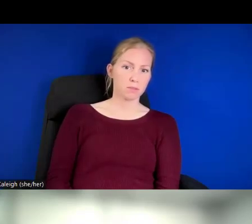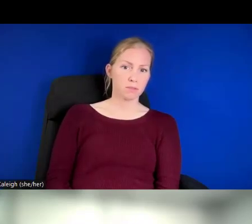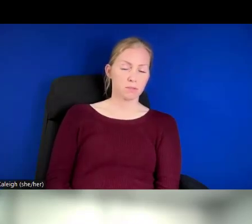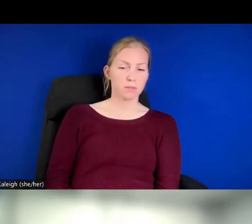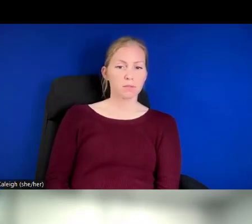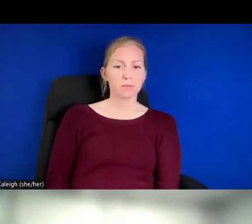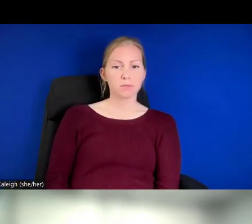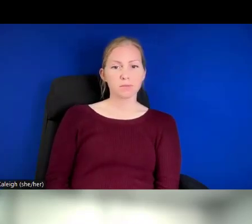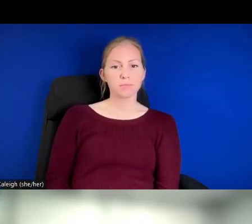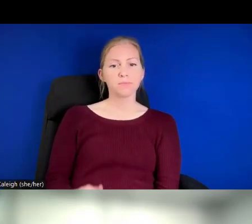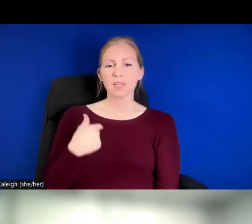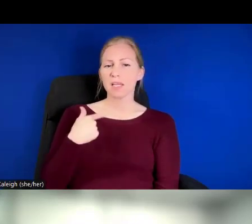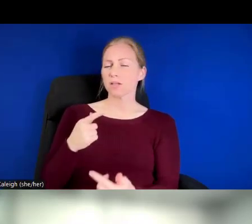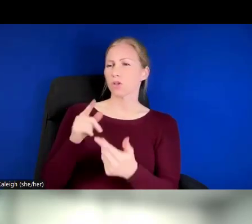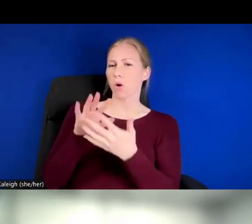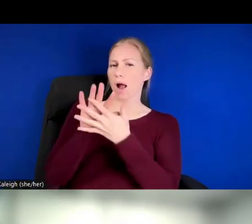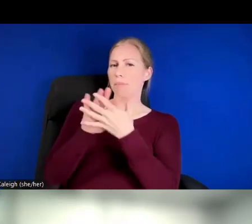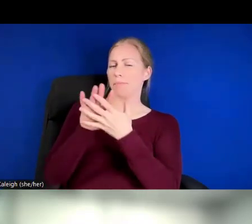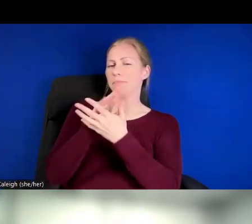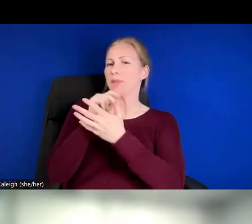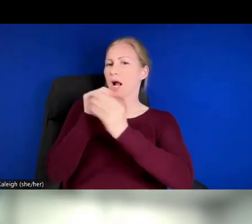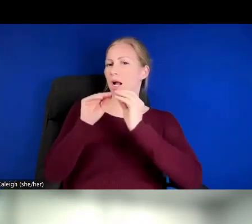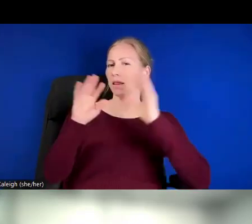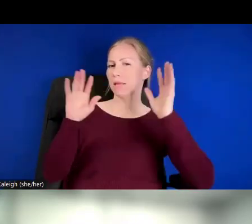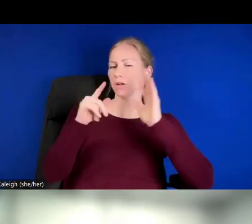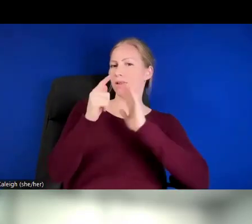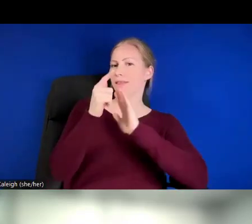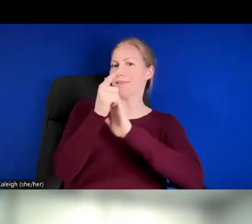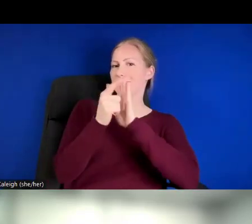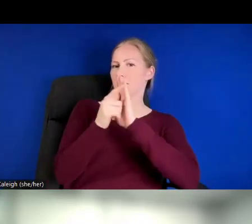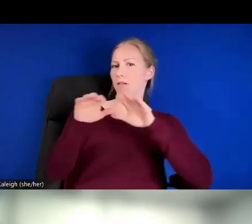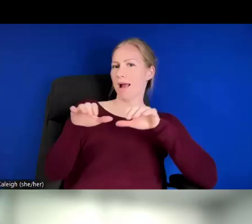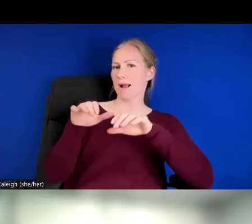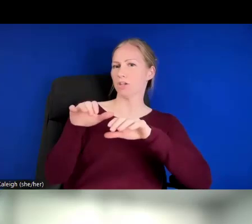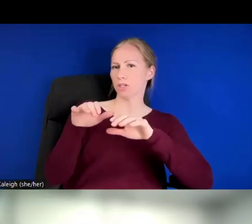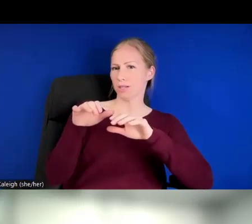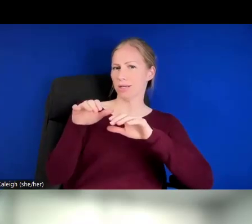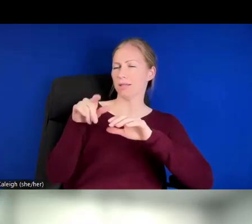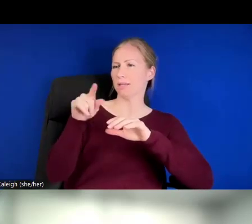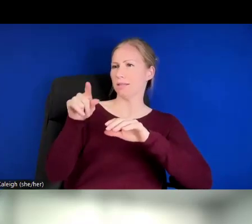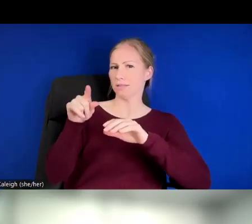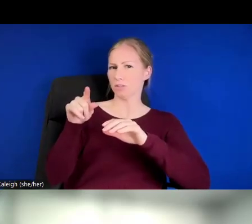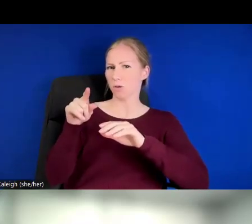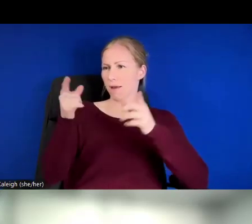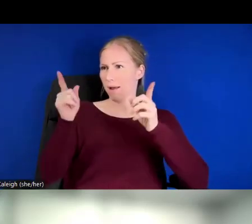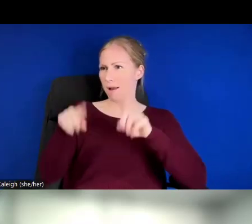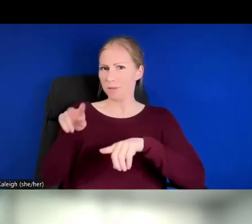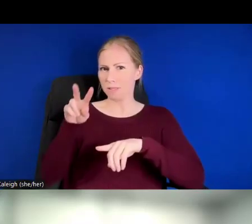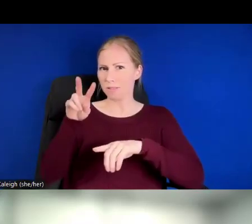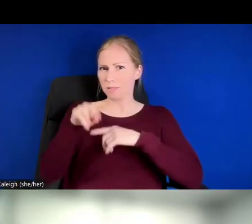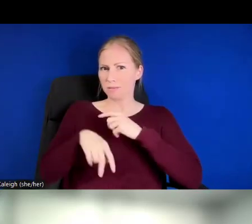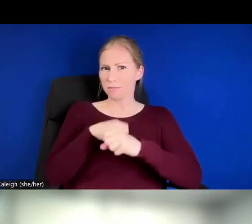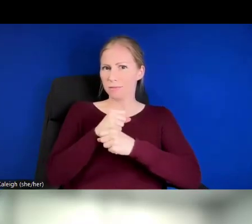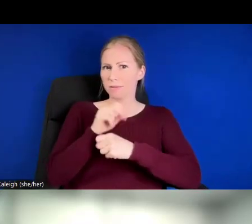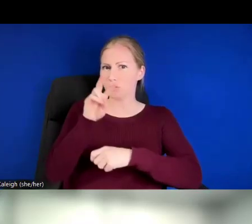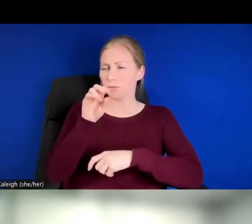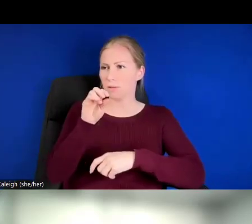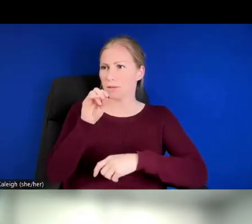I'm a little unclear what the legal action referenced in 2007 is.